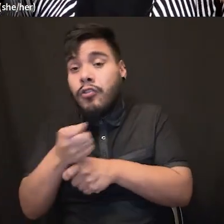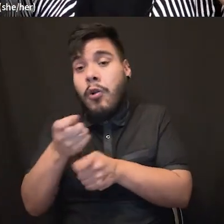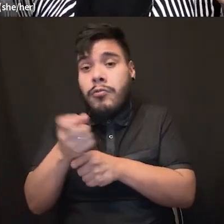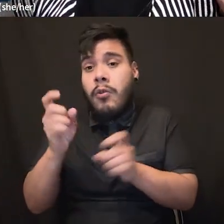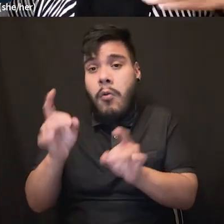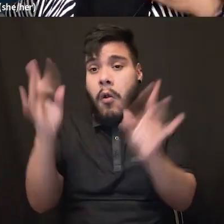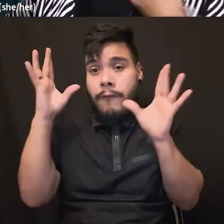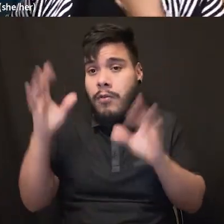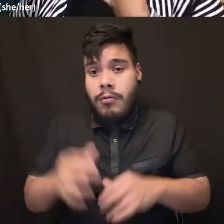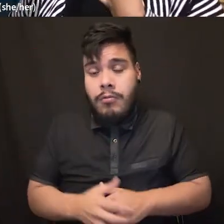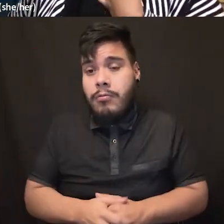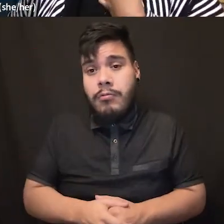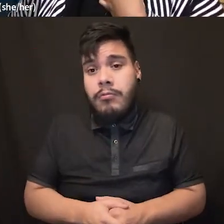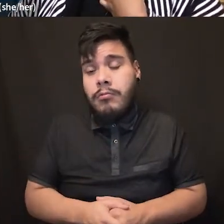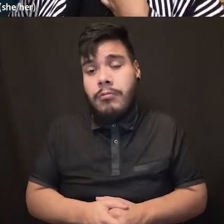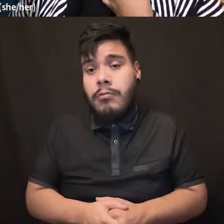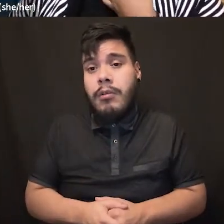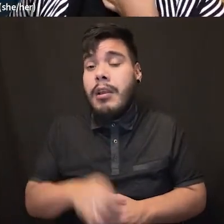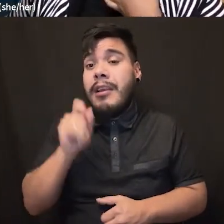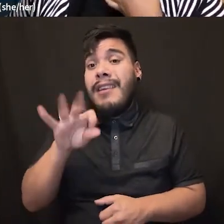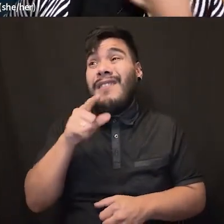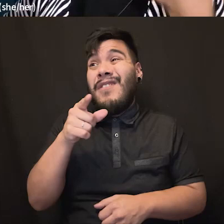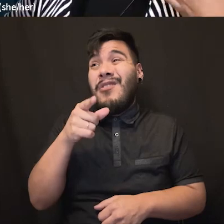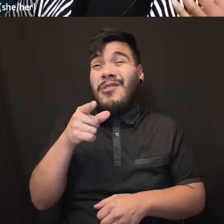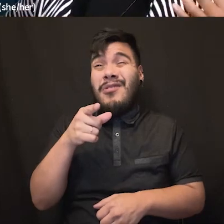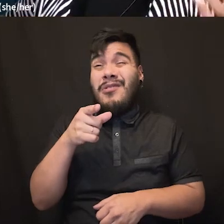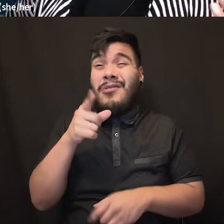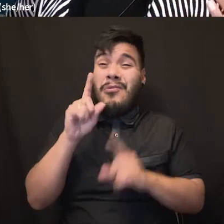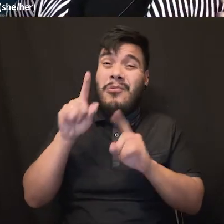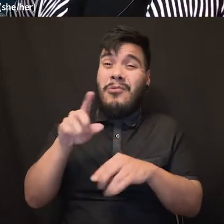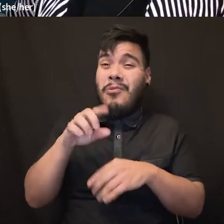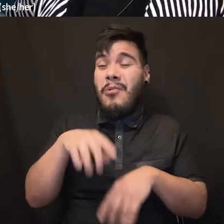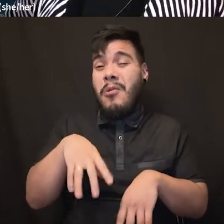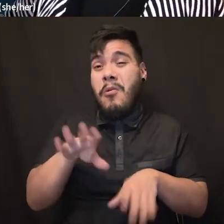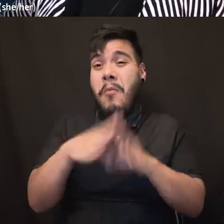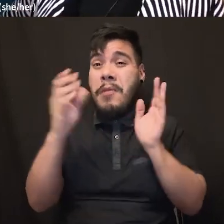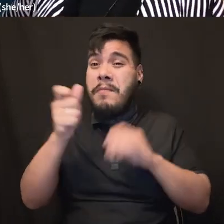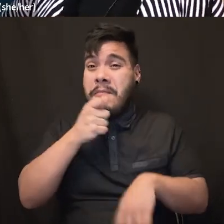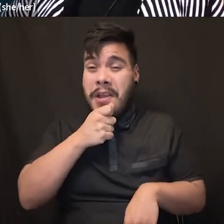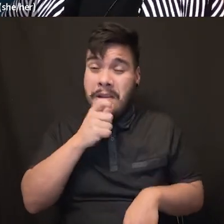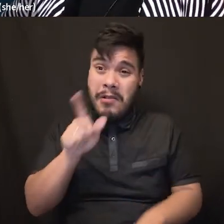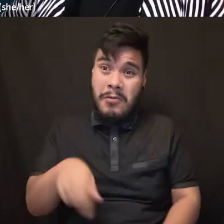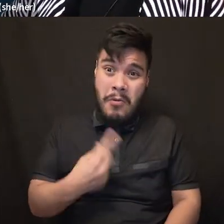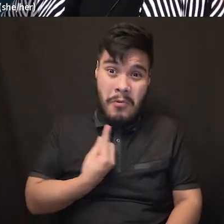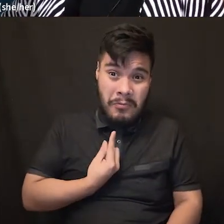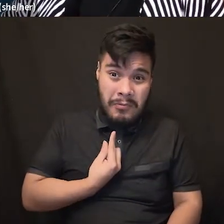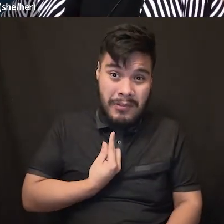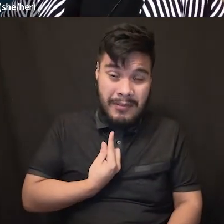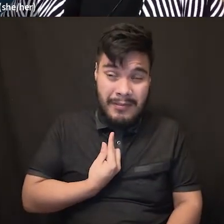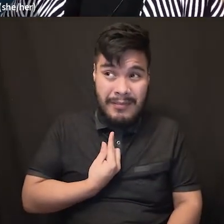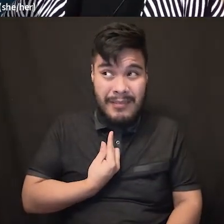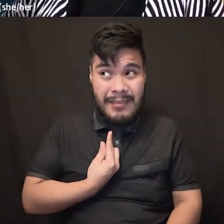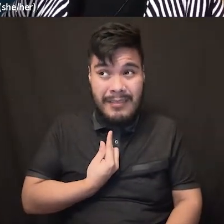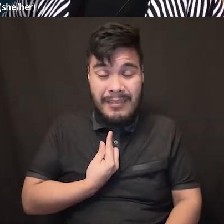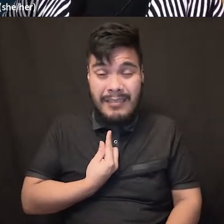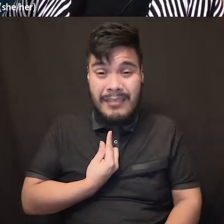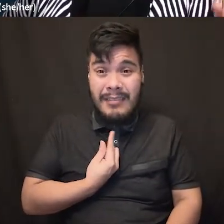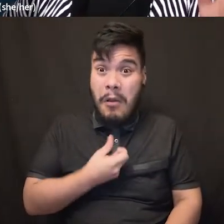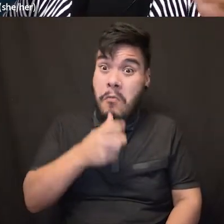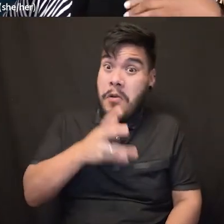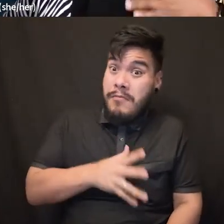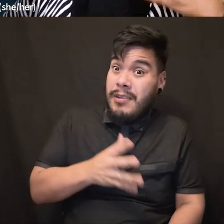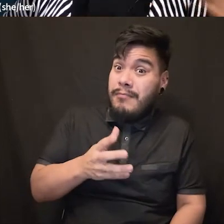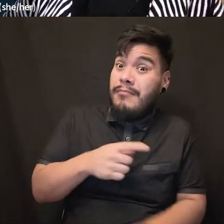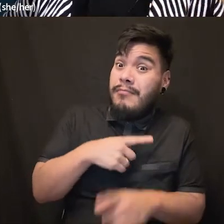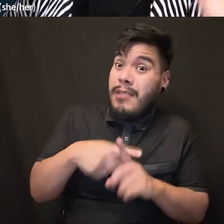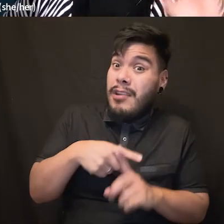so, and if you're in an open mic alone, particularly if a woman alone at an open mic where people are